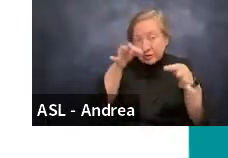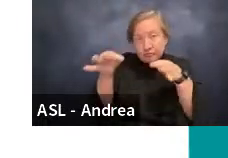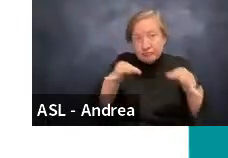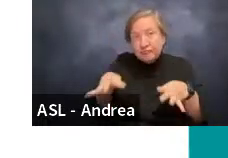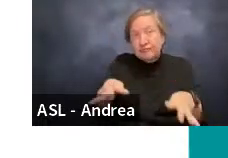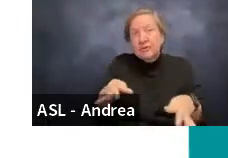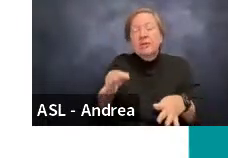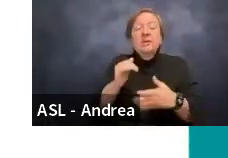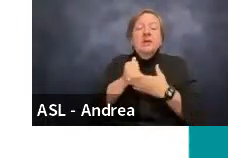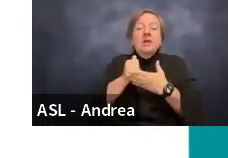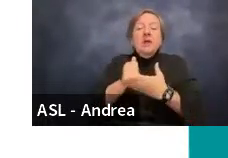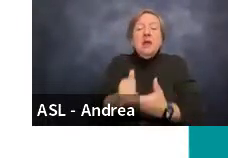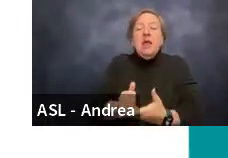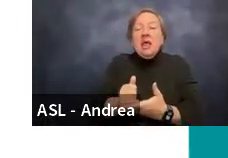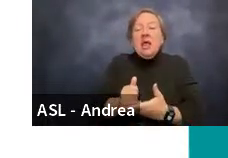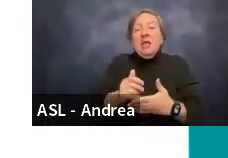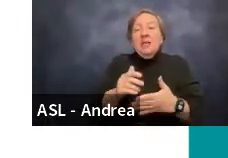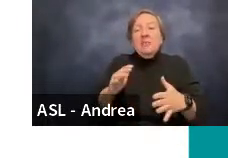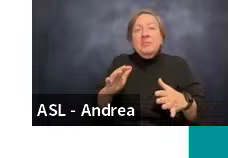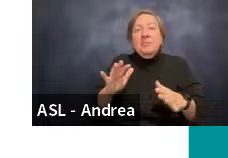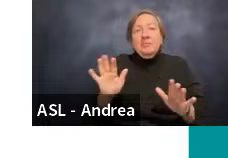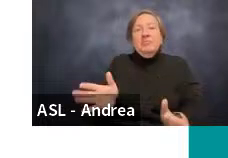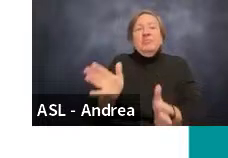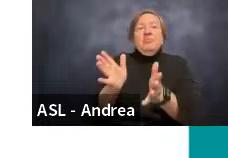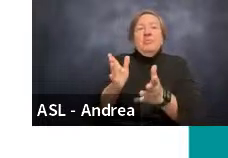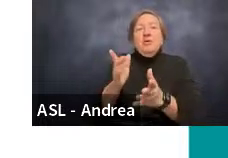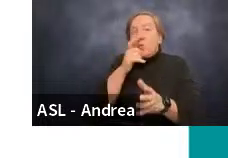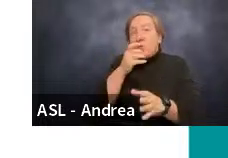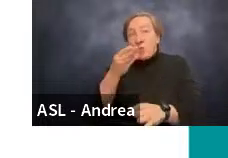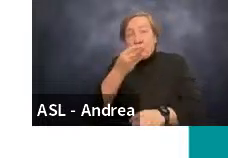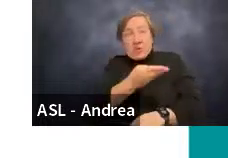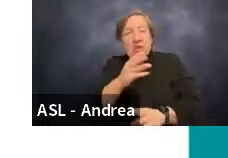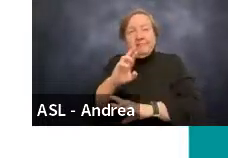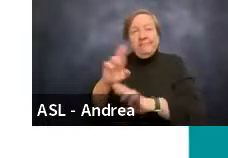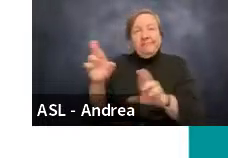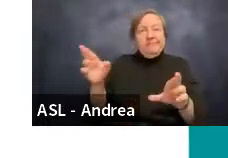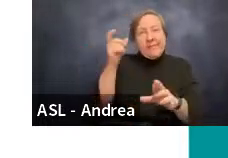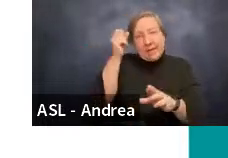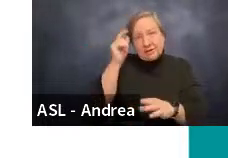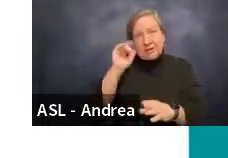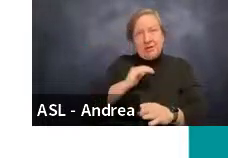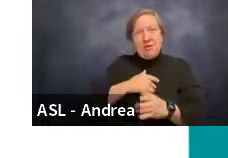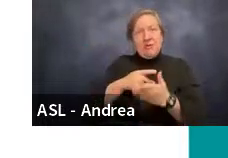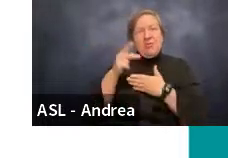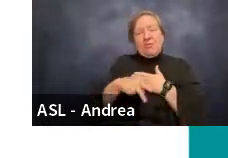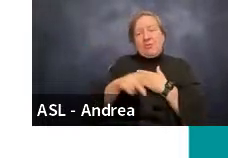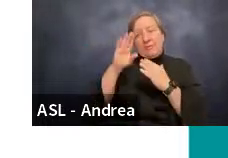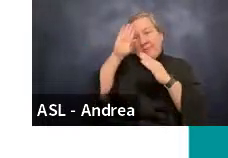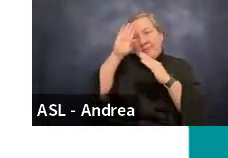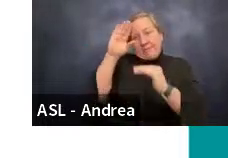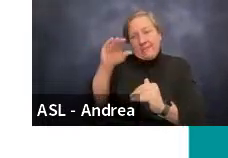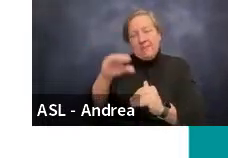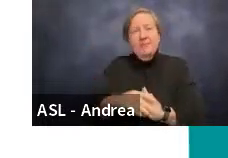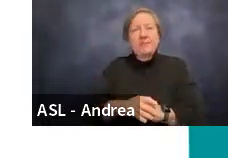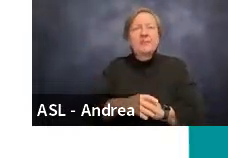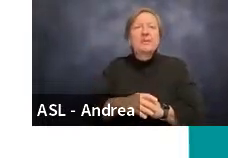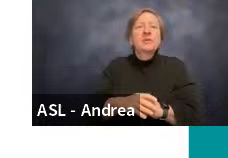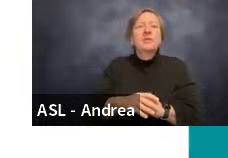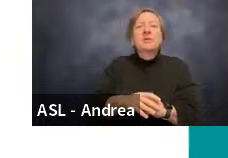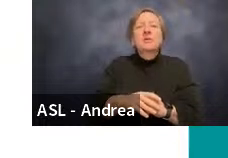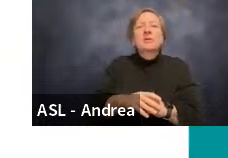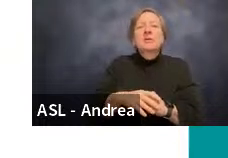to help enhance bidders' preparedness and ensure alignment with program expectations. And the audiences that it will